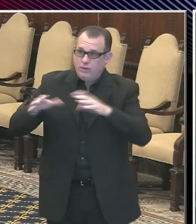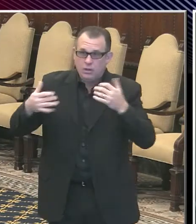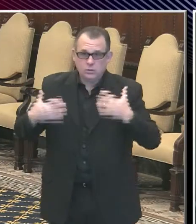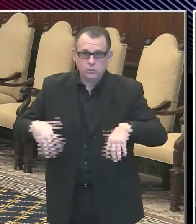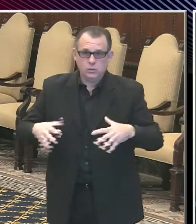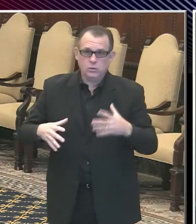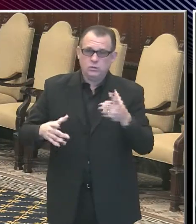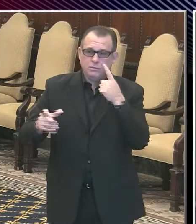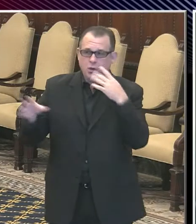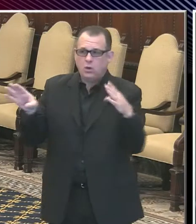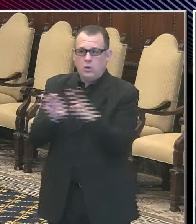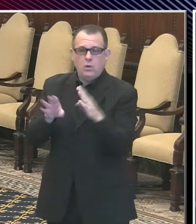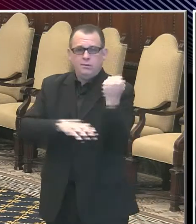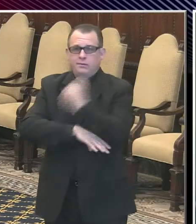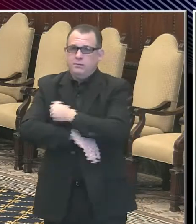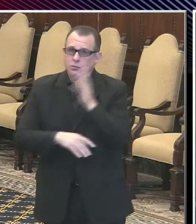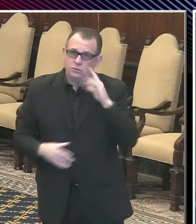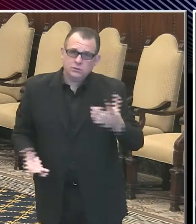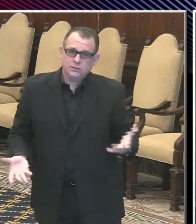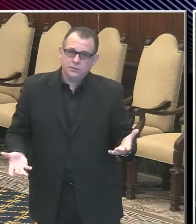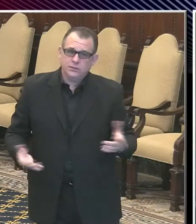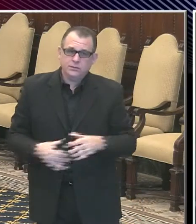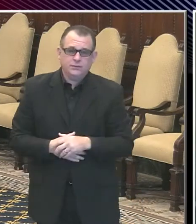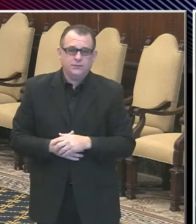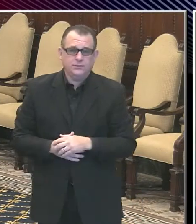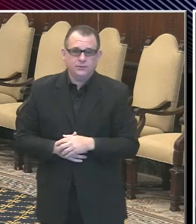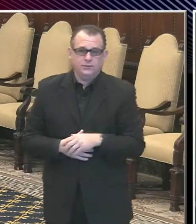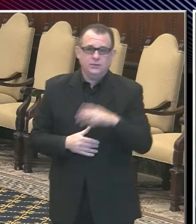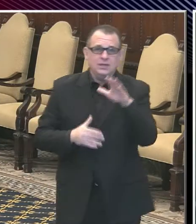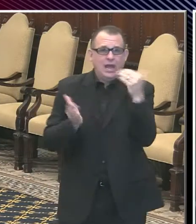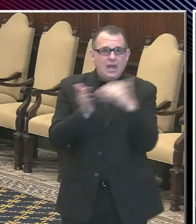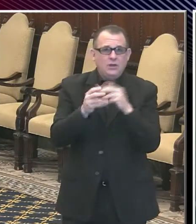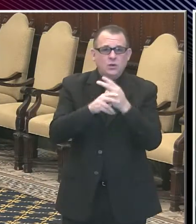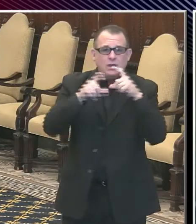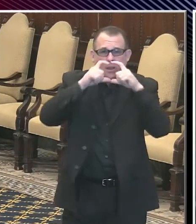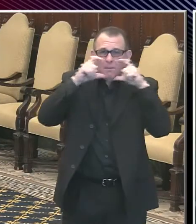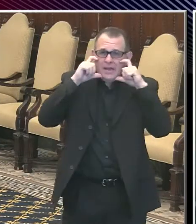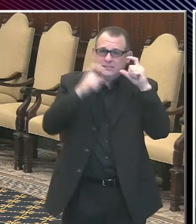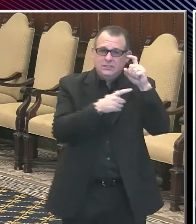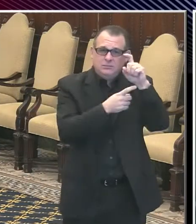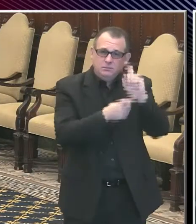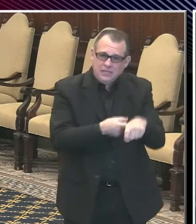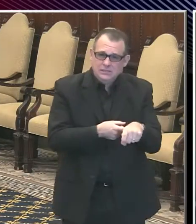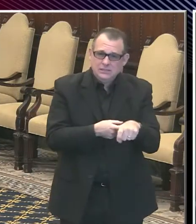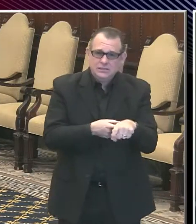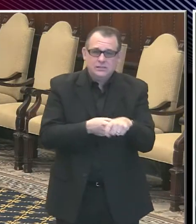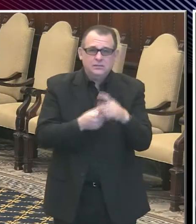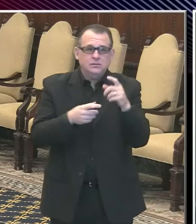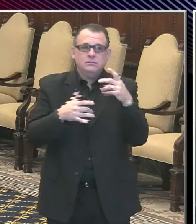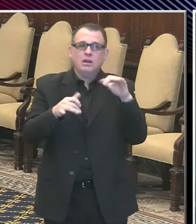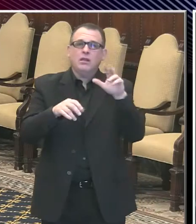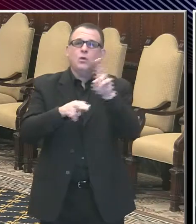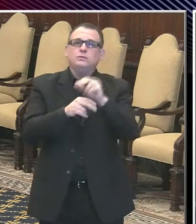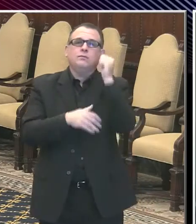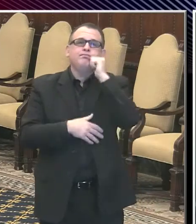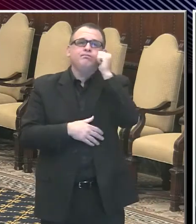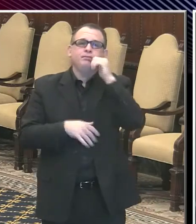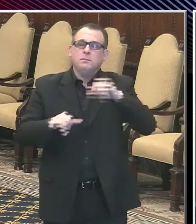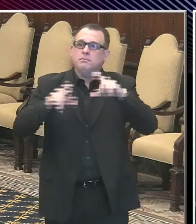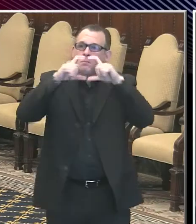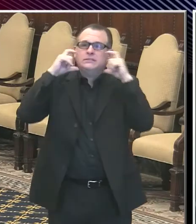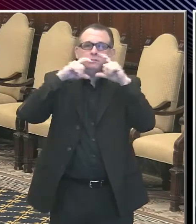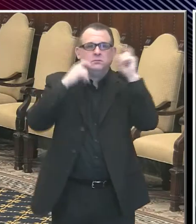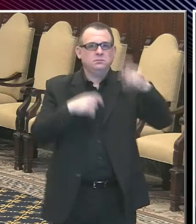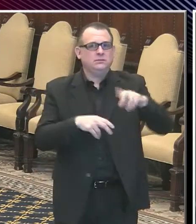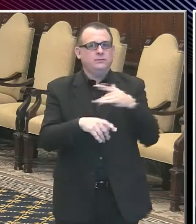happen. So to do that, wearing a mask is going to have to become normal, expected behavior. This is what we do when